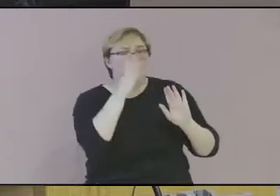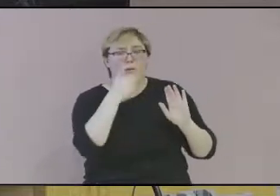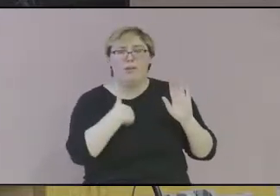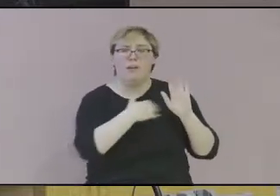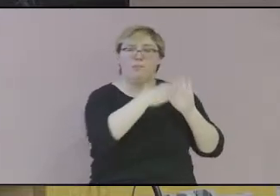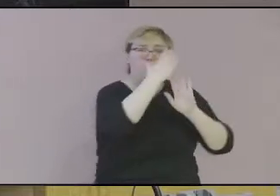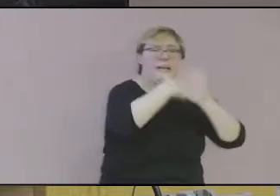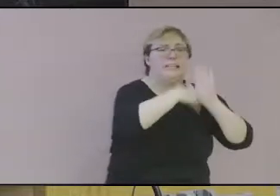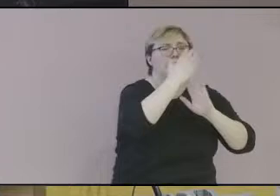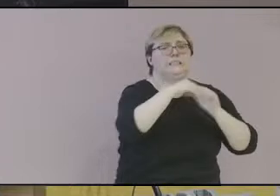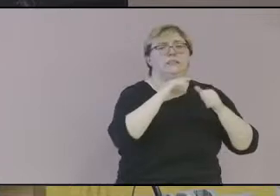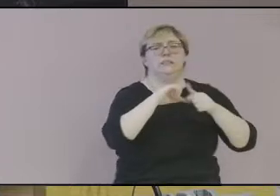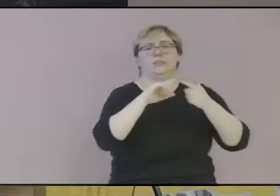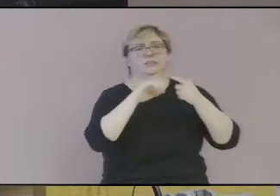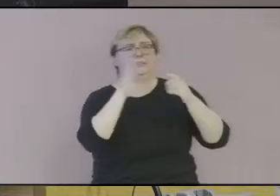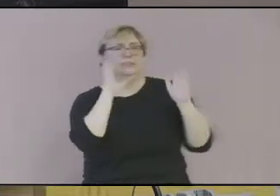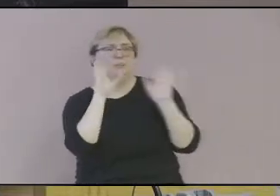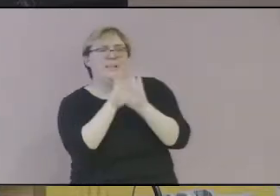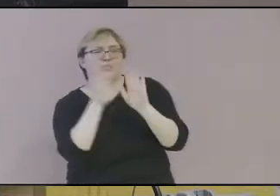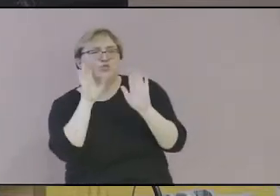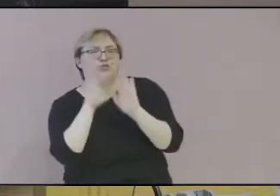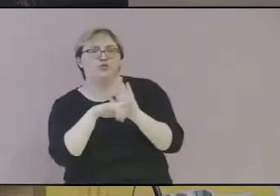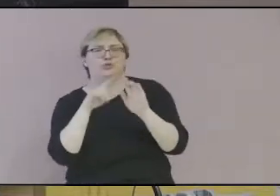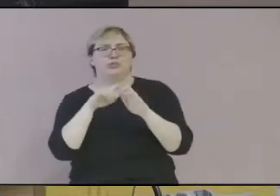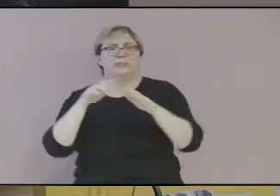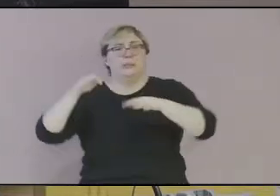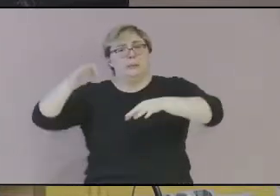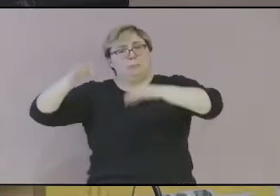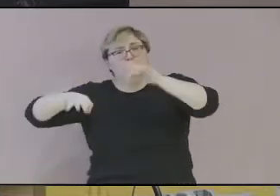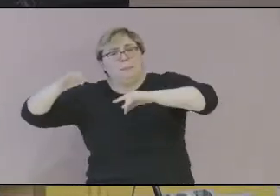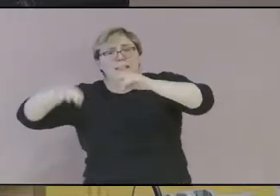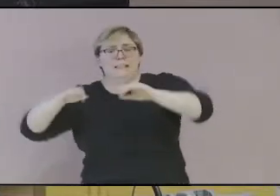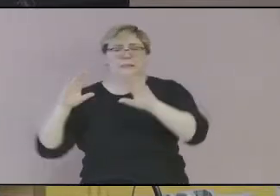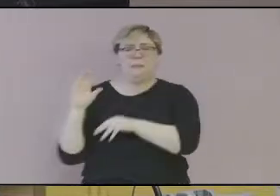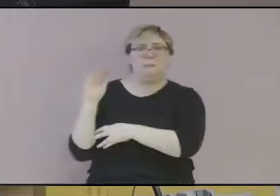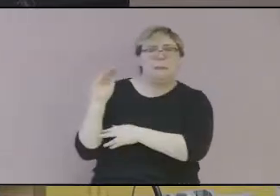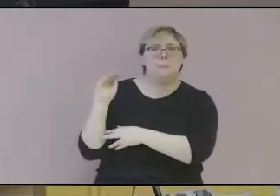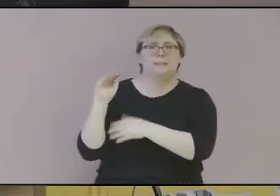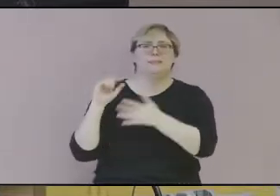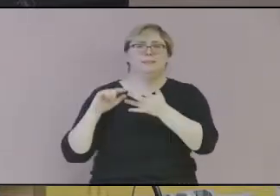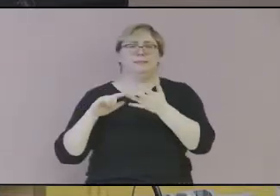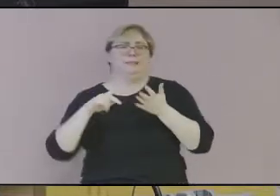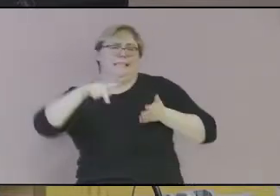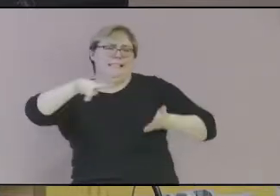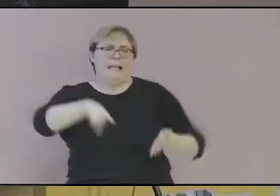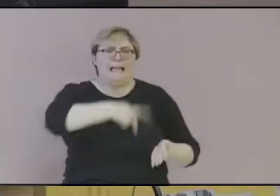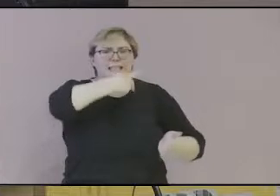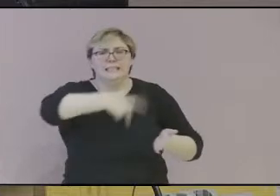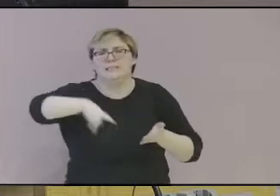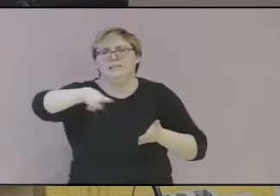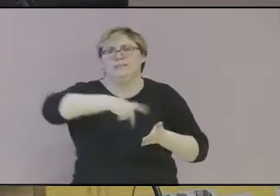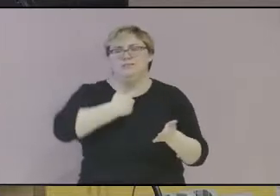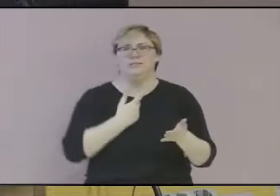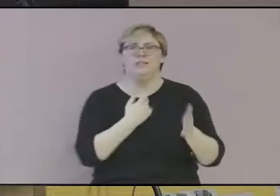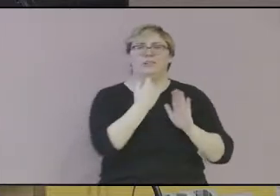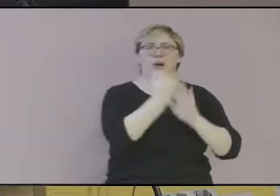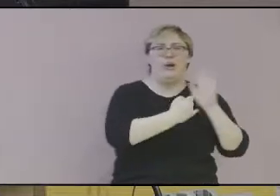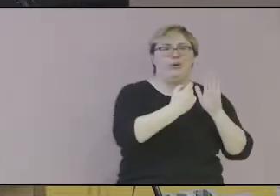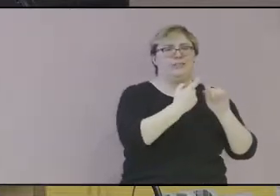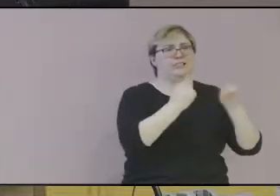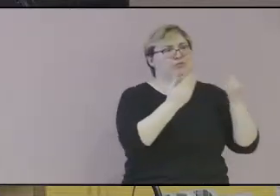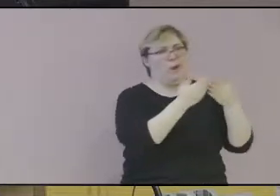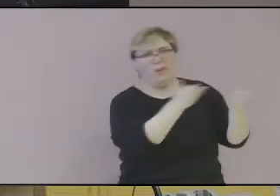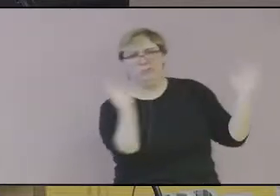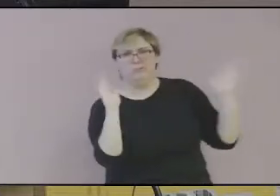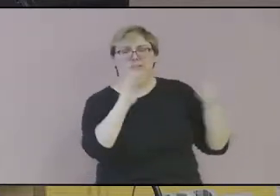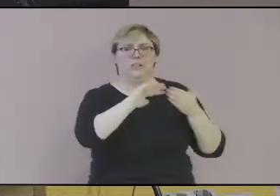and photography and puppets and dancing with artists from the L'Arche communities. And also we're going